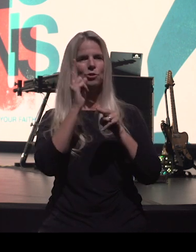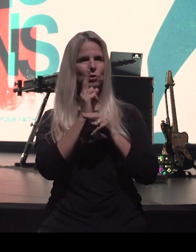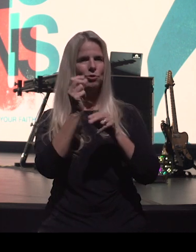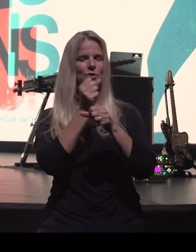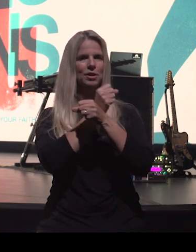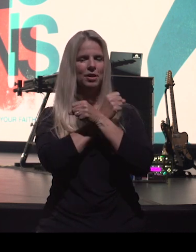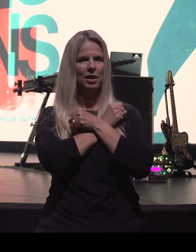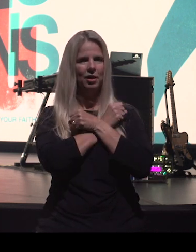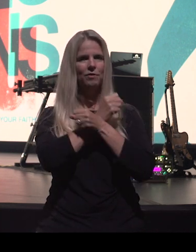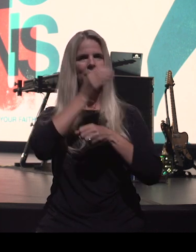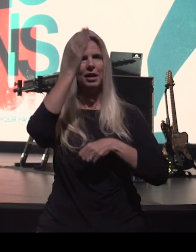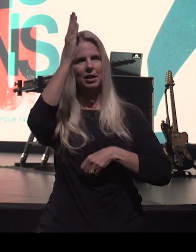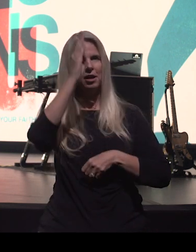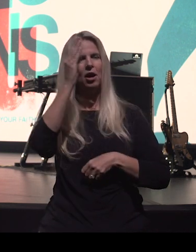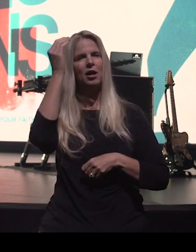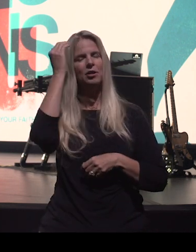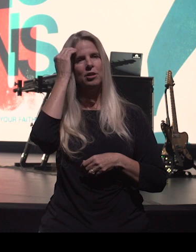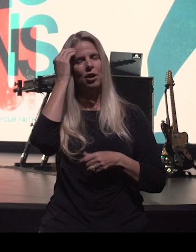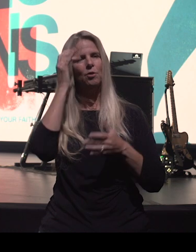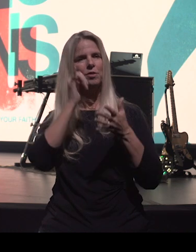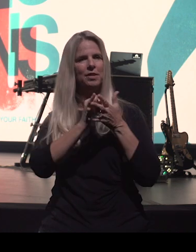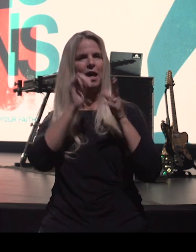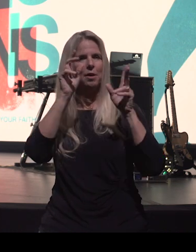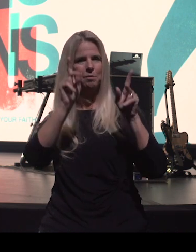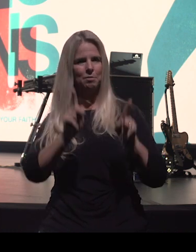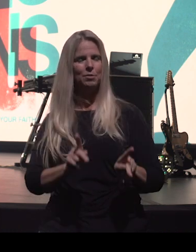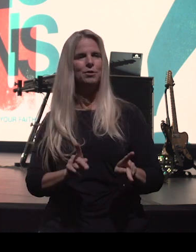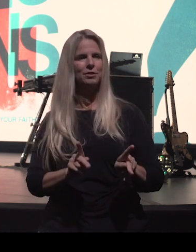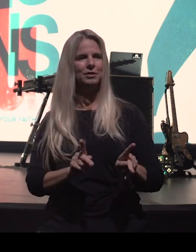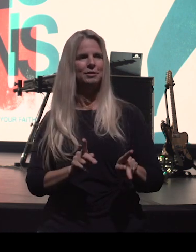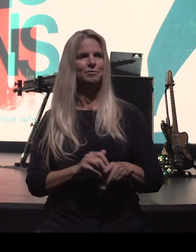God, approved by God.